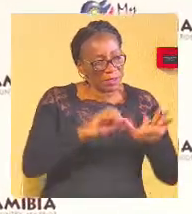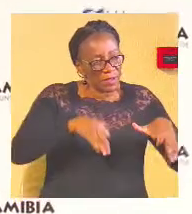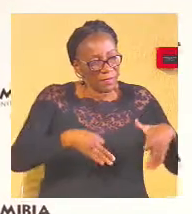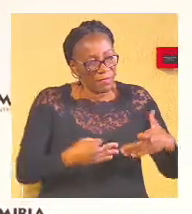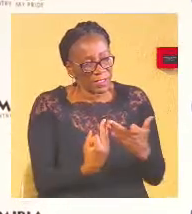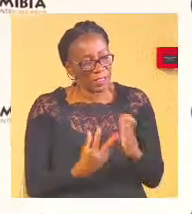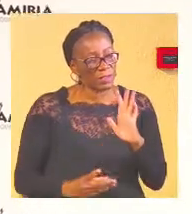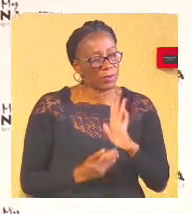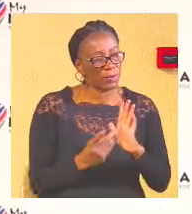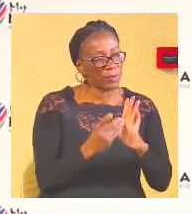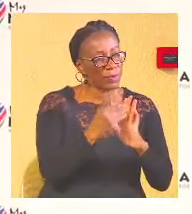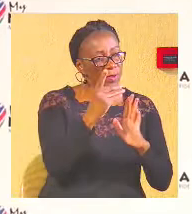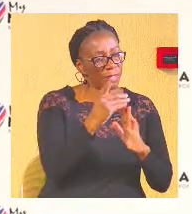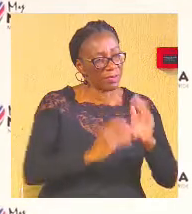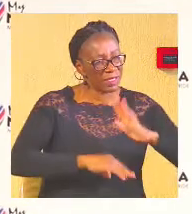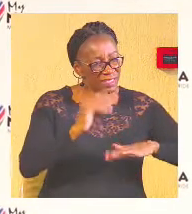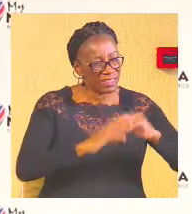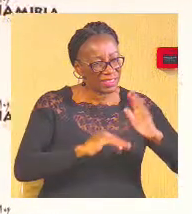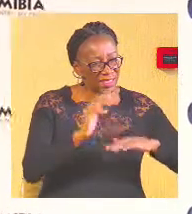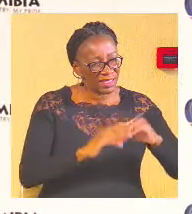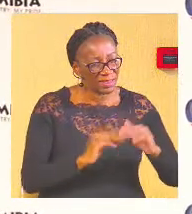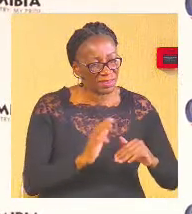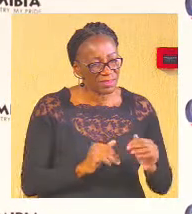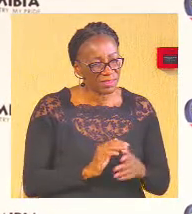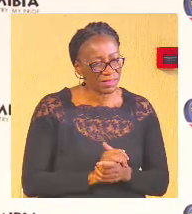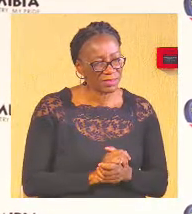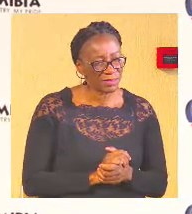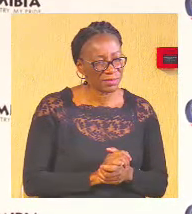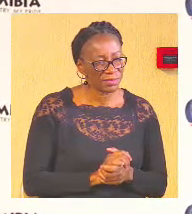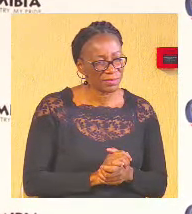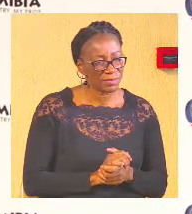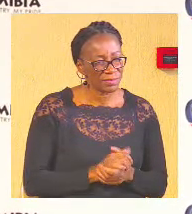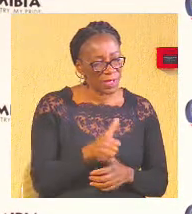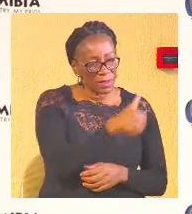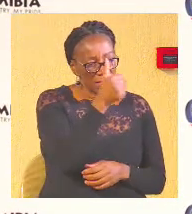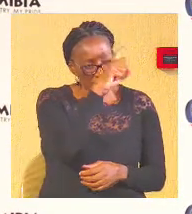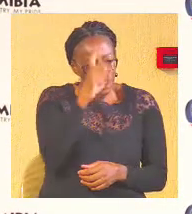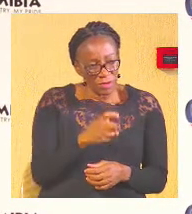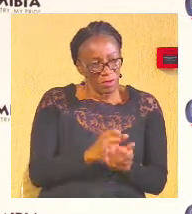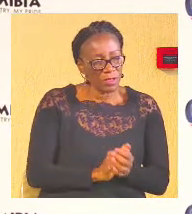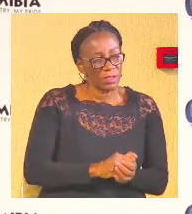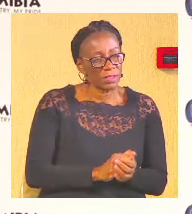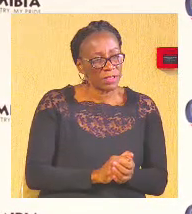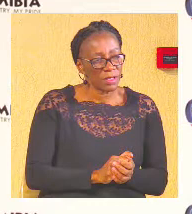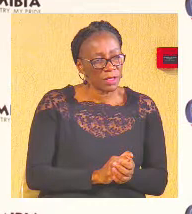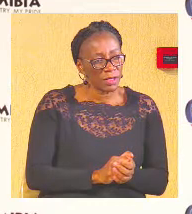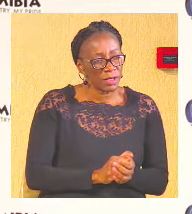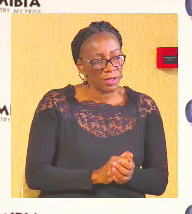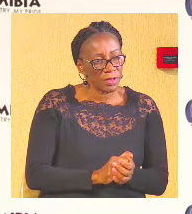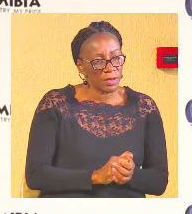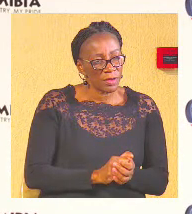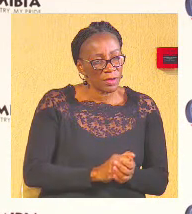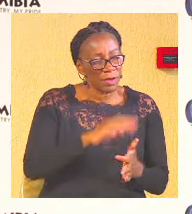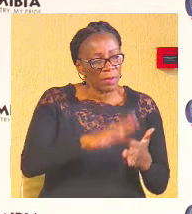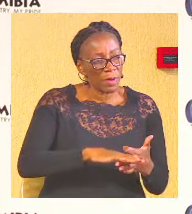infrastructure development, the other component that we need to speak is an issue of water at our health facility. Those health